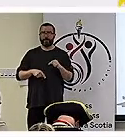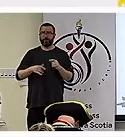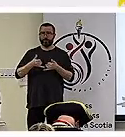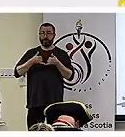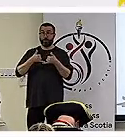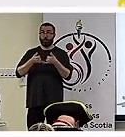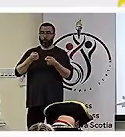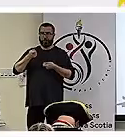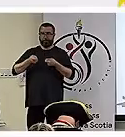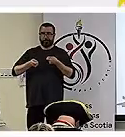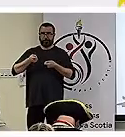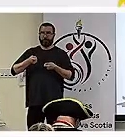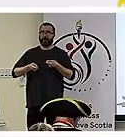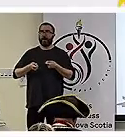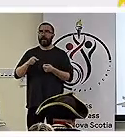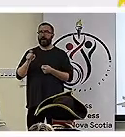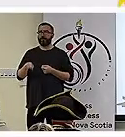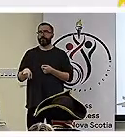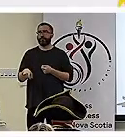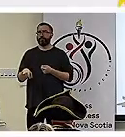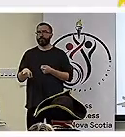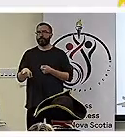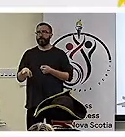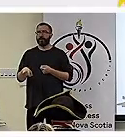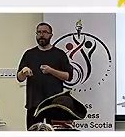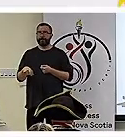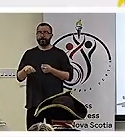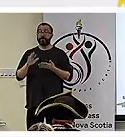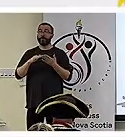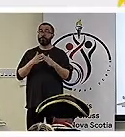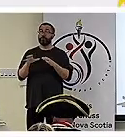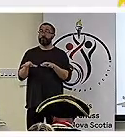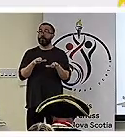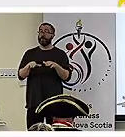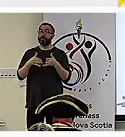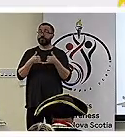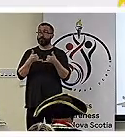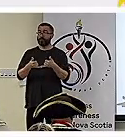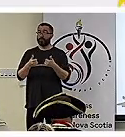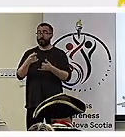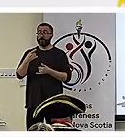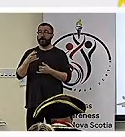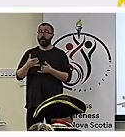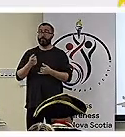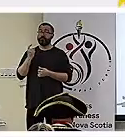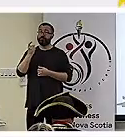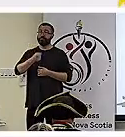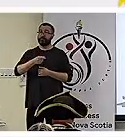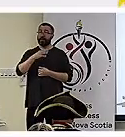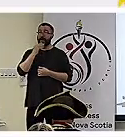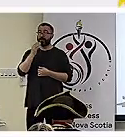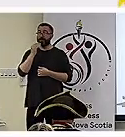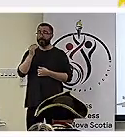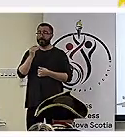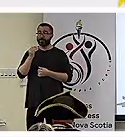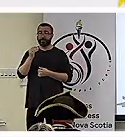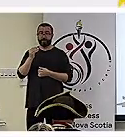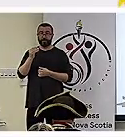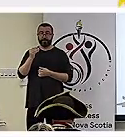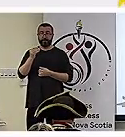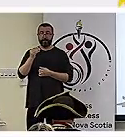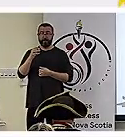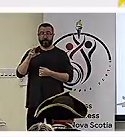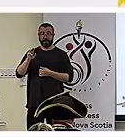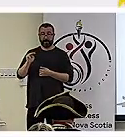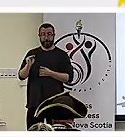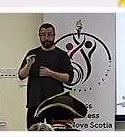years. So this year we are presenting the Community Action Award to the Halifax Malala, I practiced it,